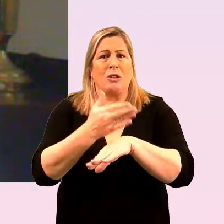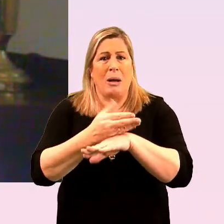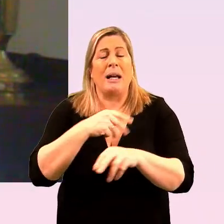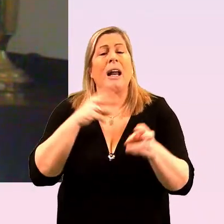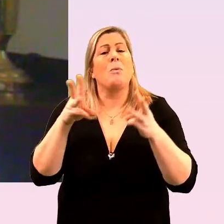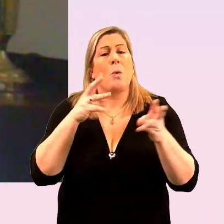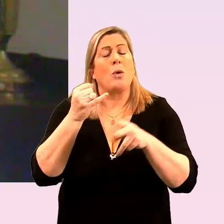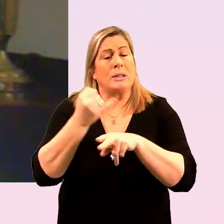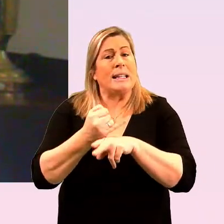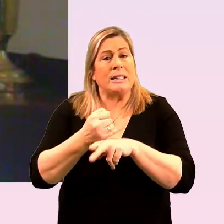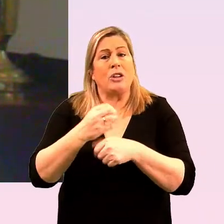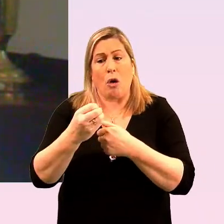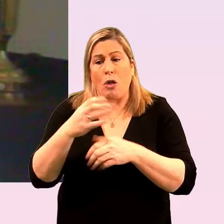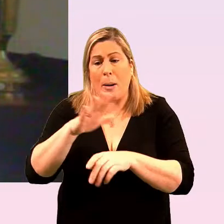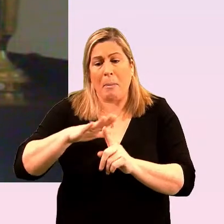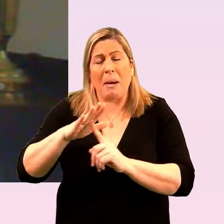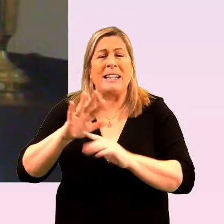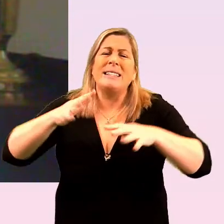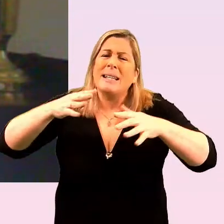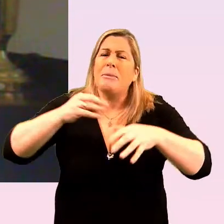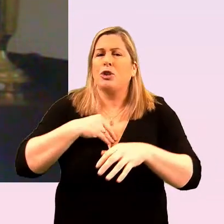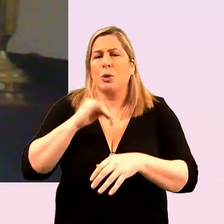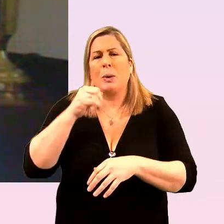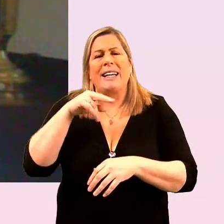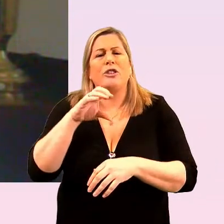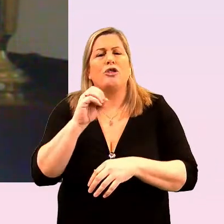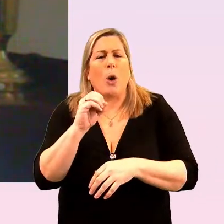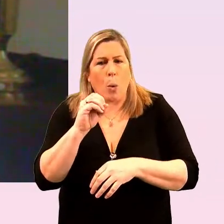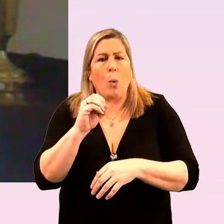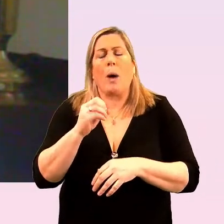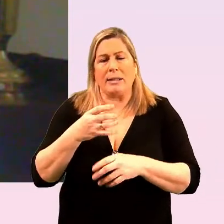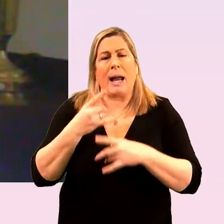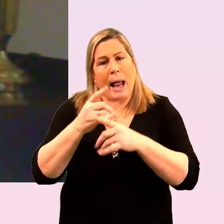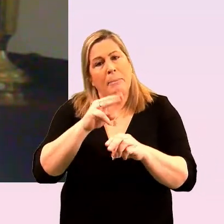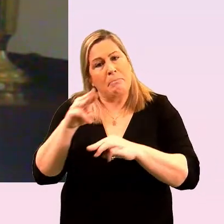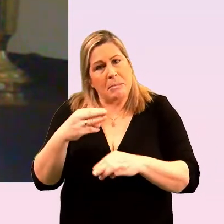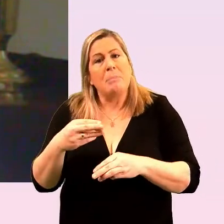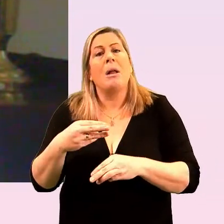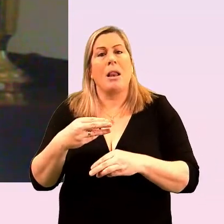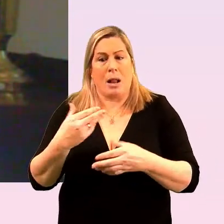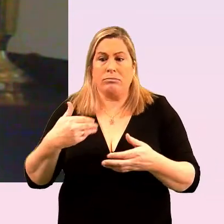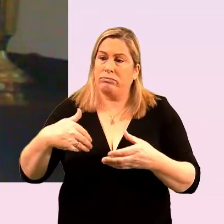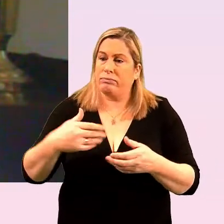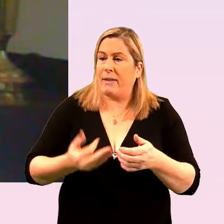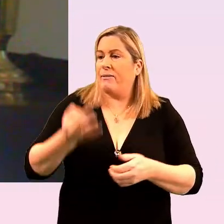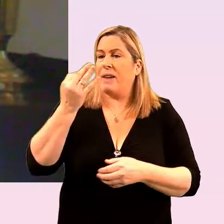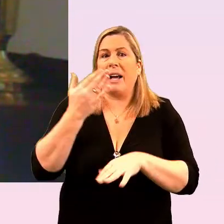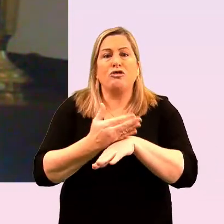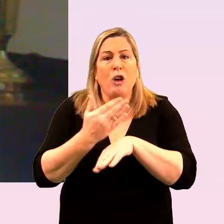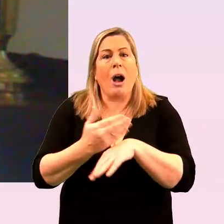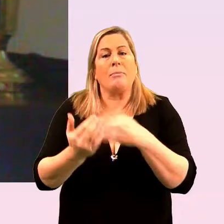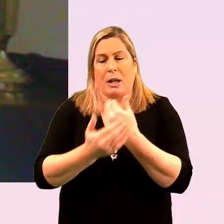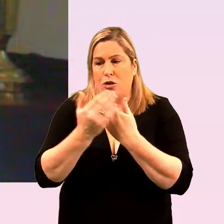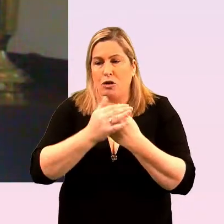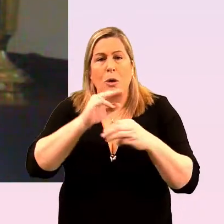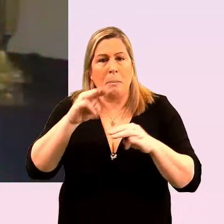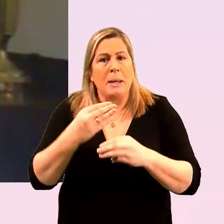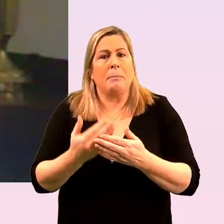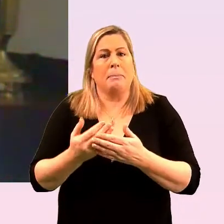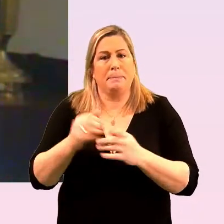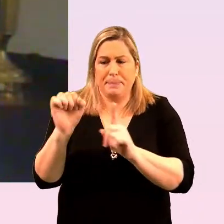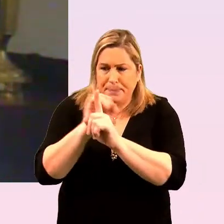be similar to Intrio and actually helping people get on to work placements, young people who were on job skills, start